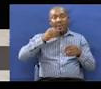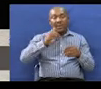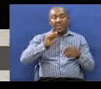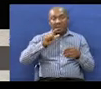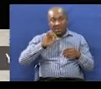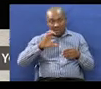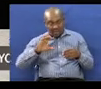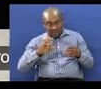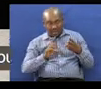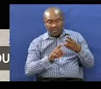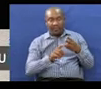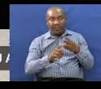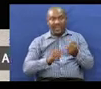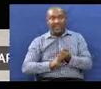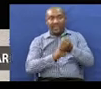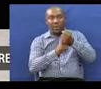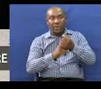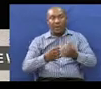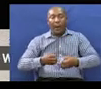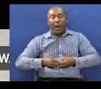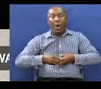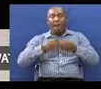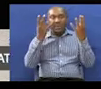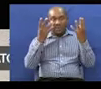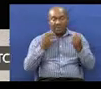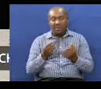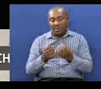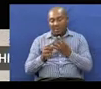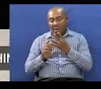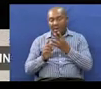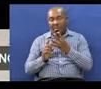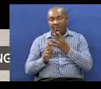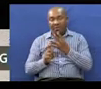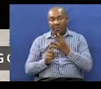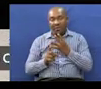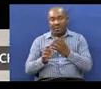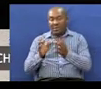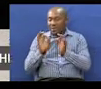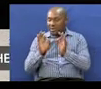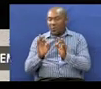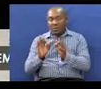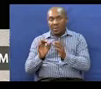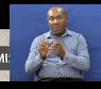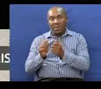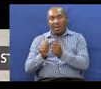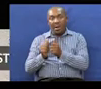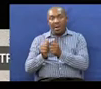three, it supports combustion. And number four, it is a very good oxidizing